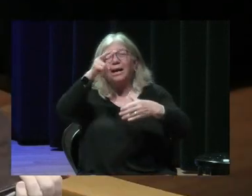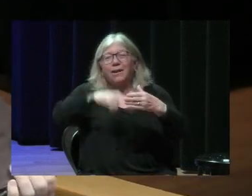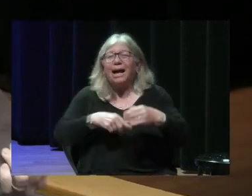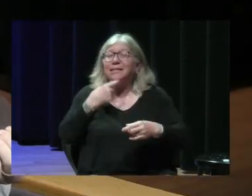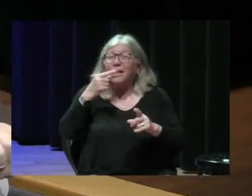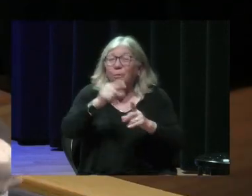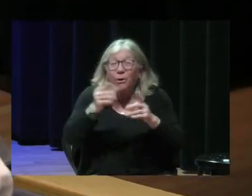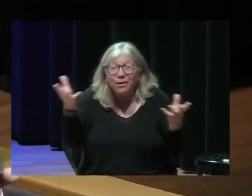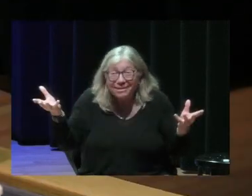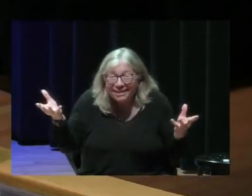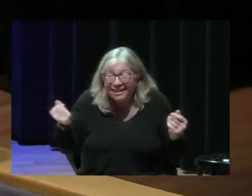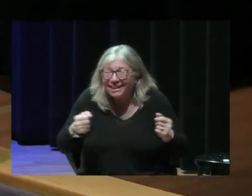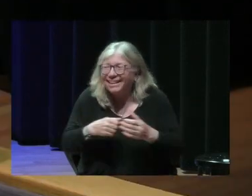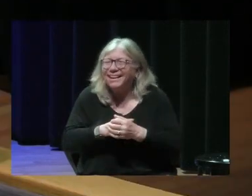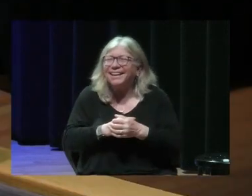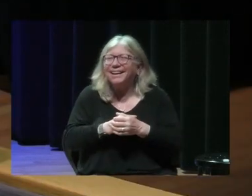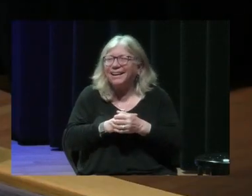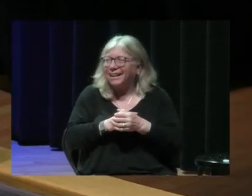word.